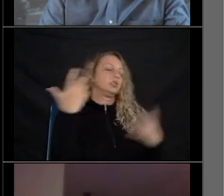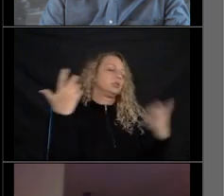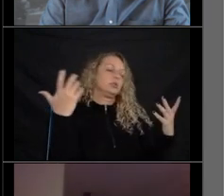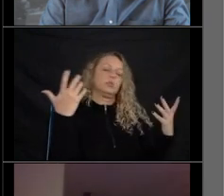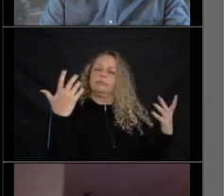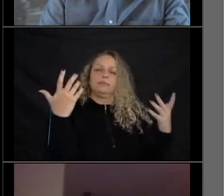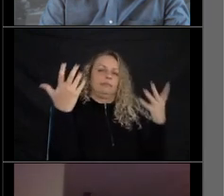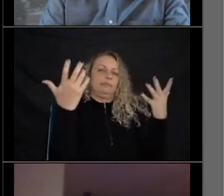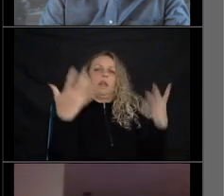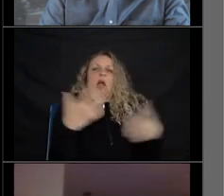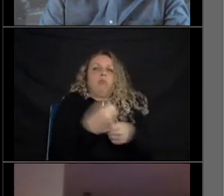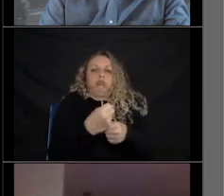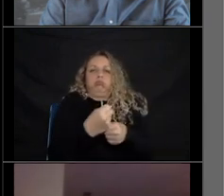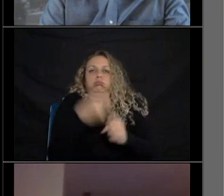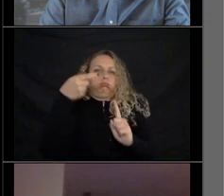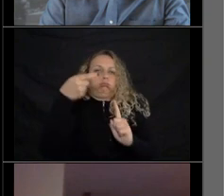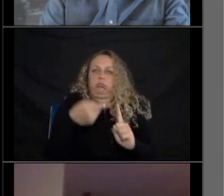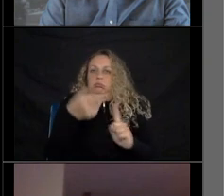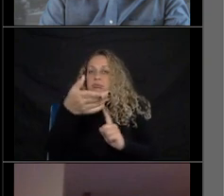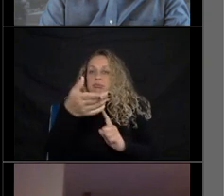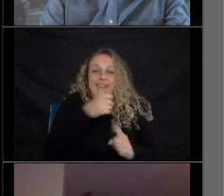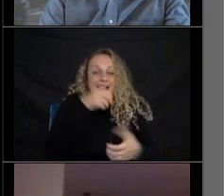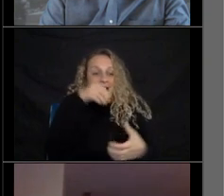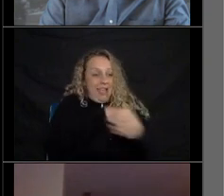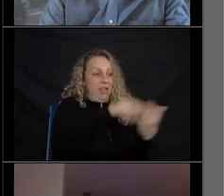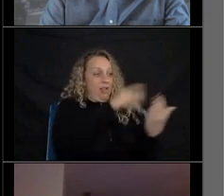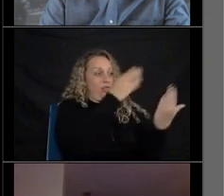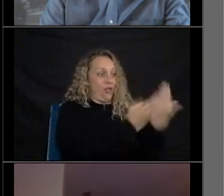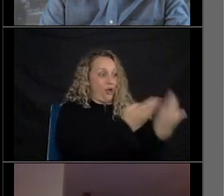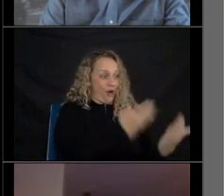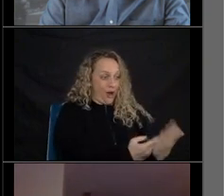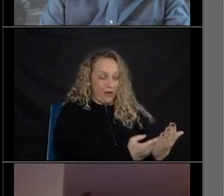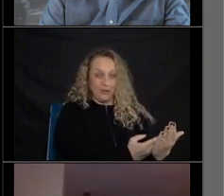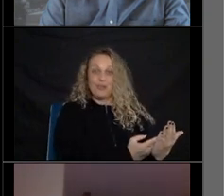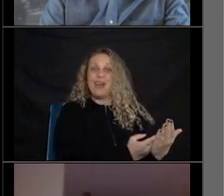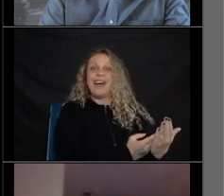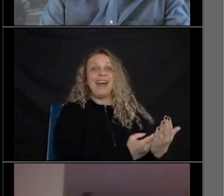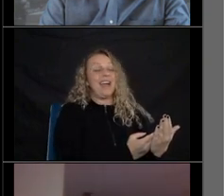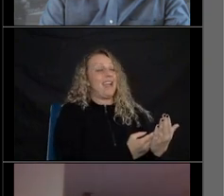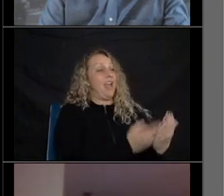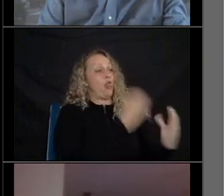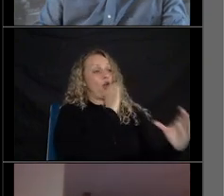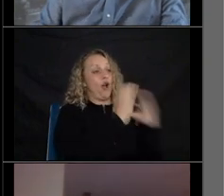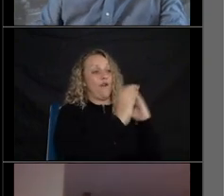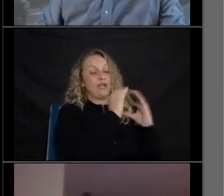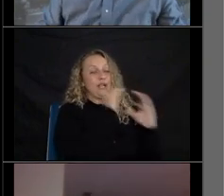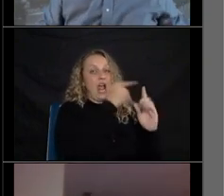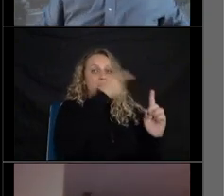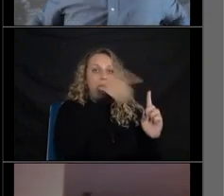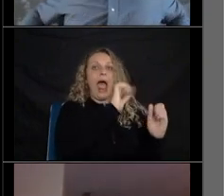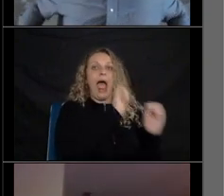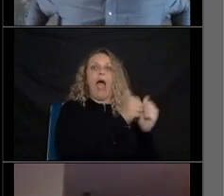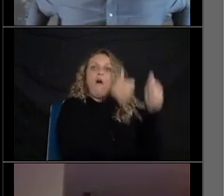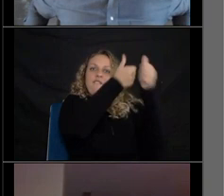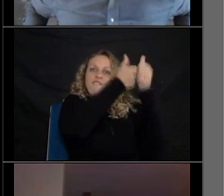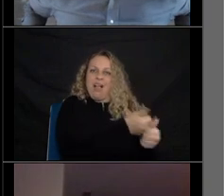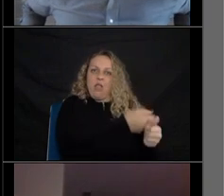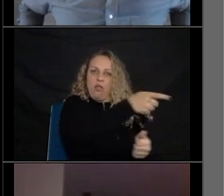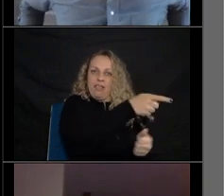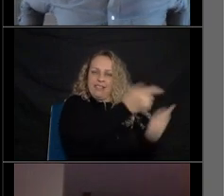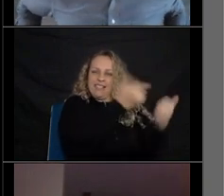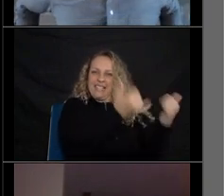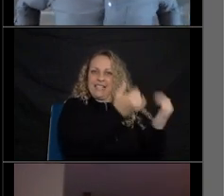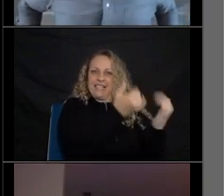Just to sum it up, if it's not in the existing contract and the conversation isn't how JKM intends to comply with the